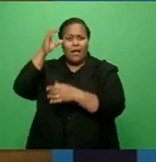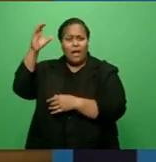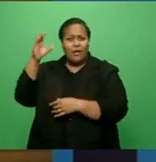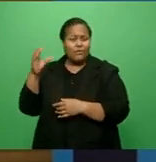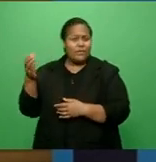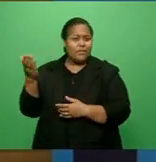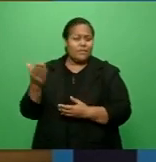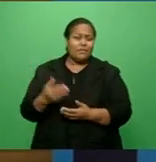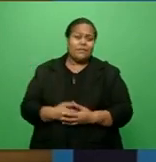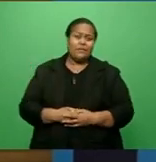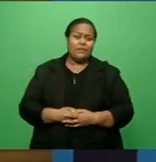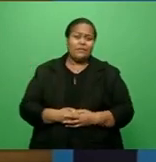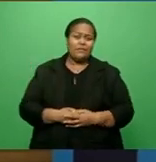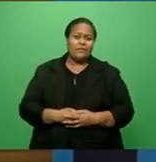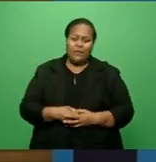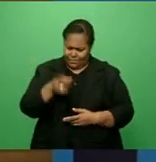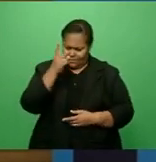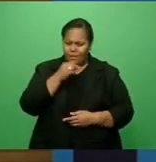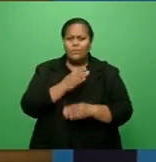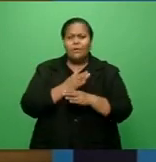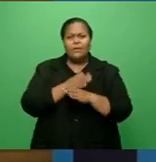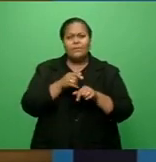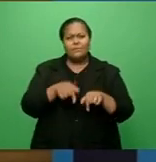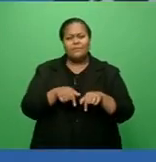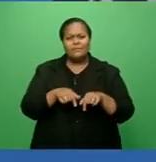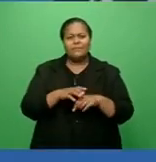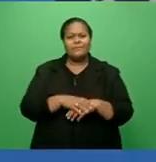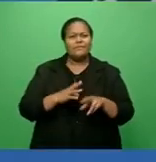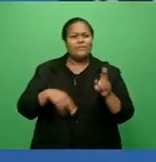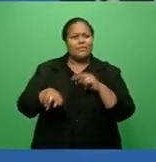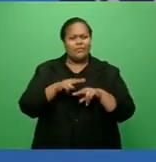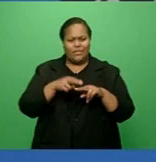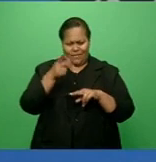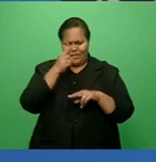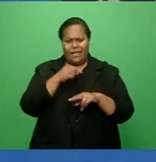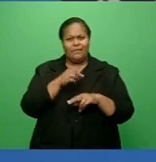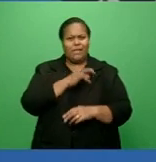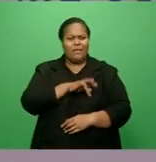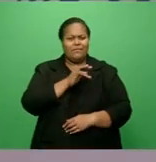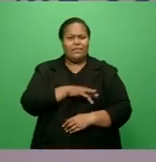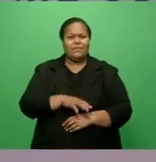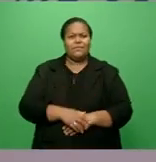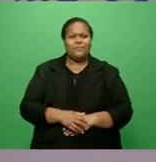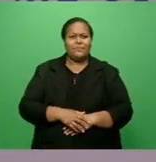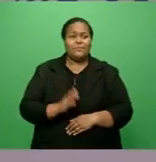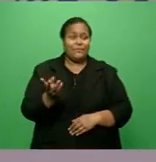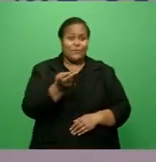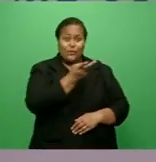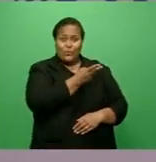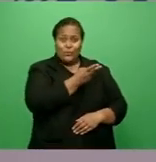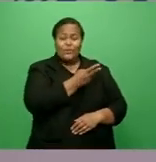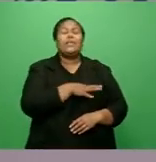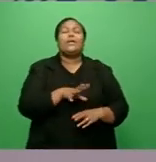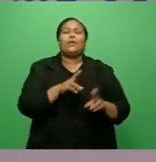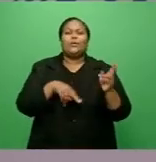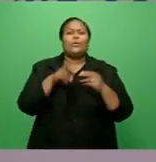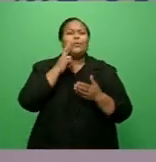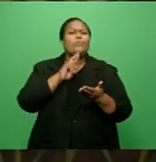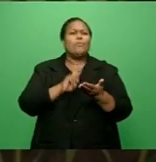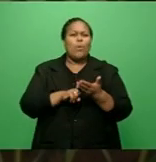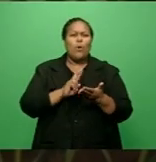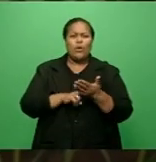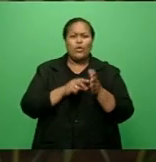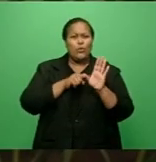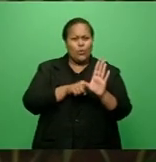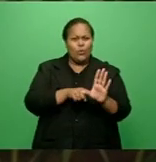bigger world, why should it not work for us in Fiji? The report, the ADB and ILO, says for Fiji, the youth unemployment